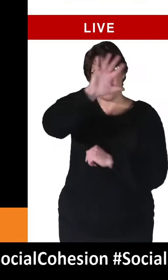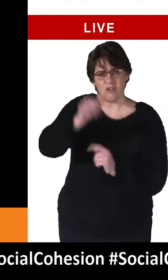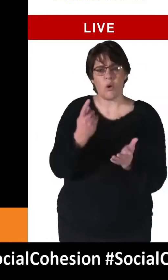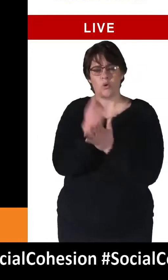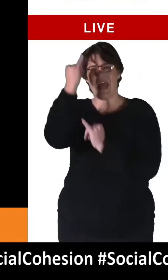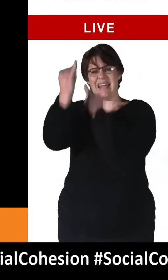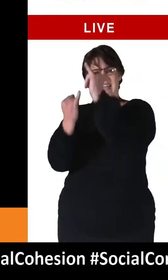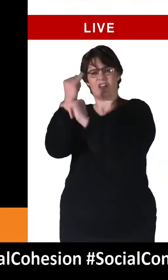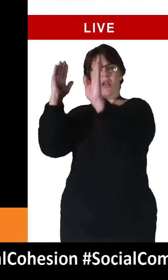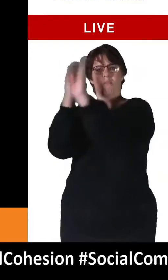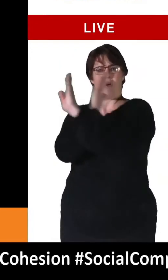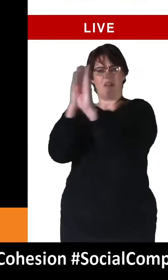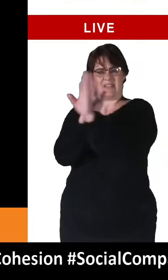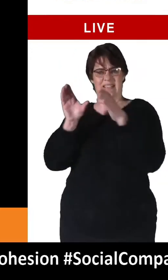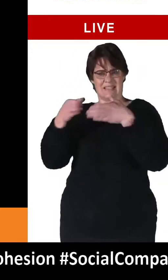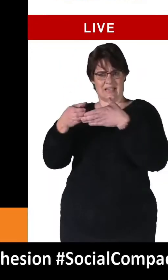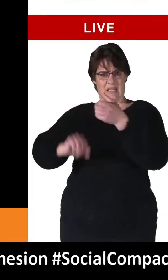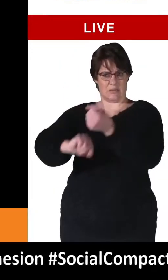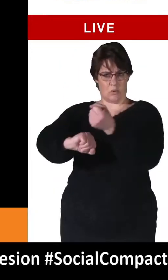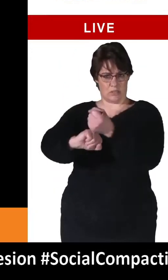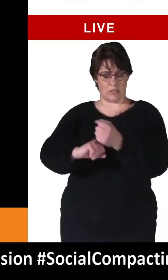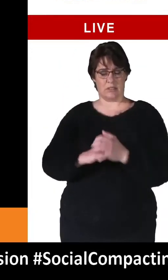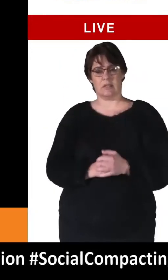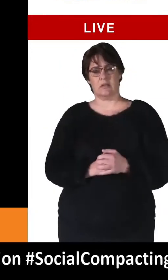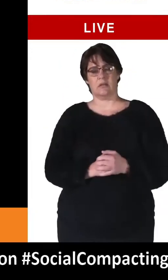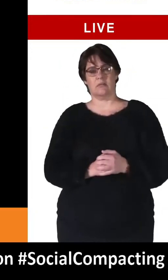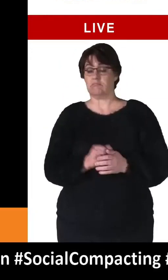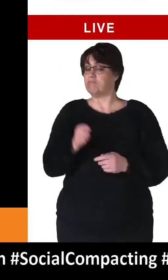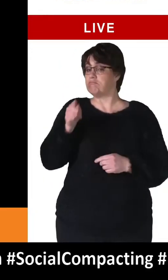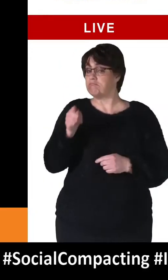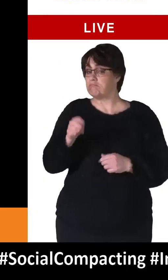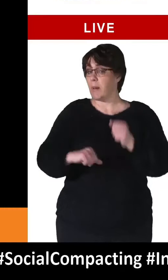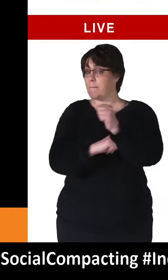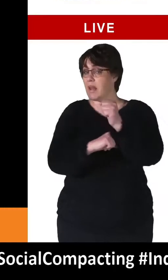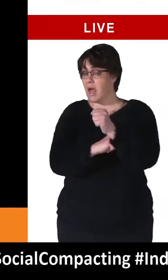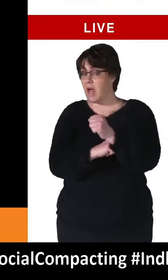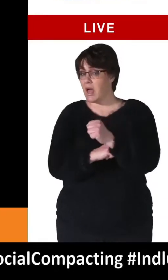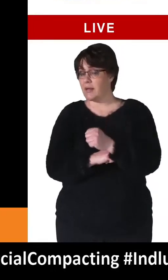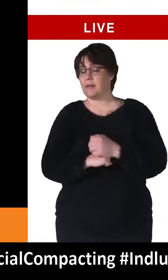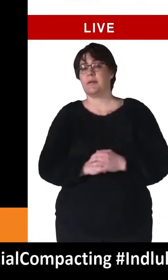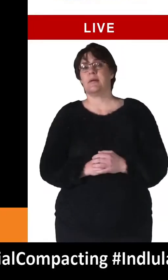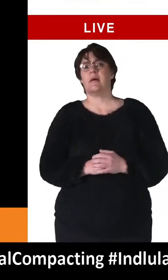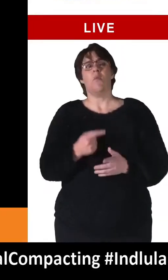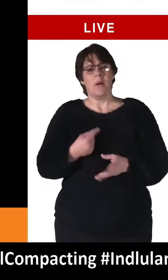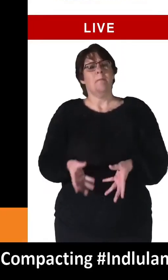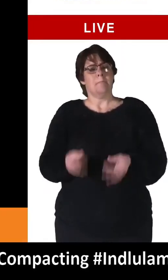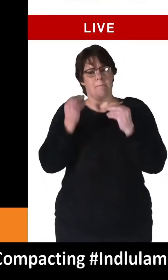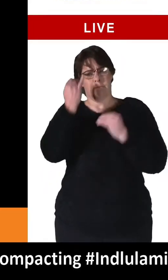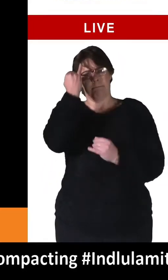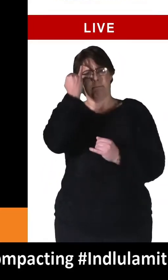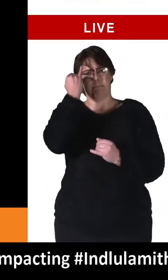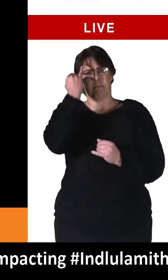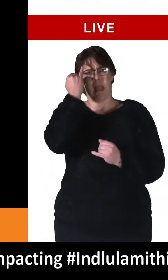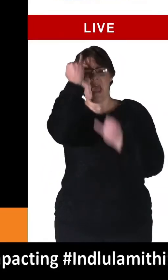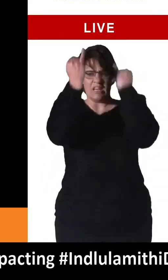private sector support. Under this pillar, we capture initiatives